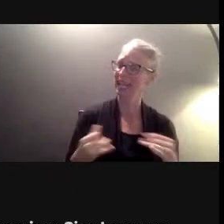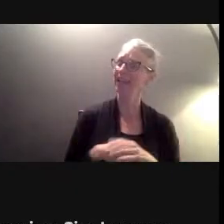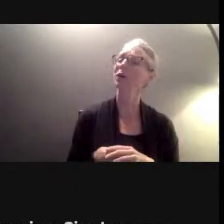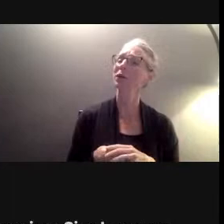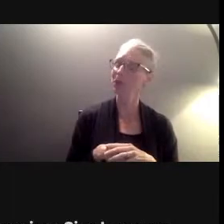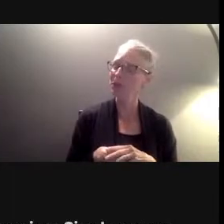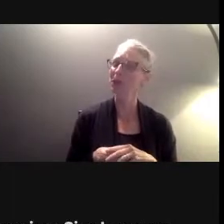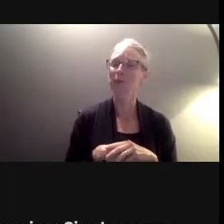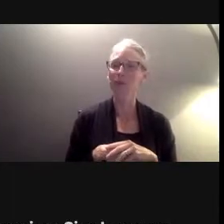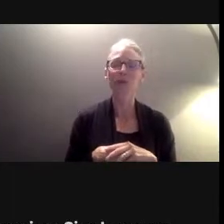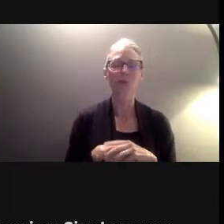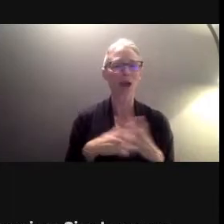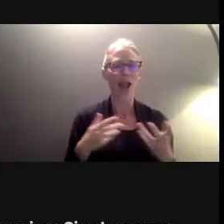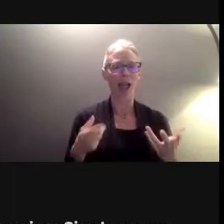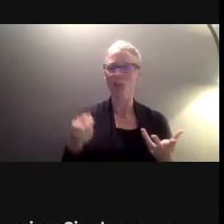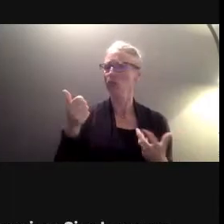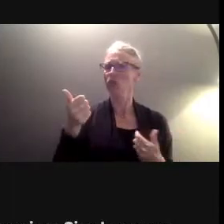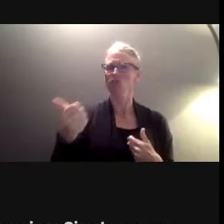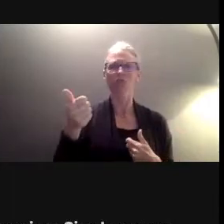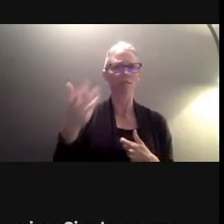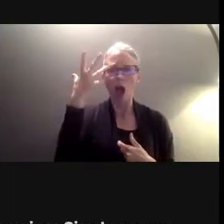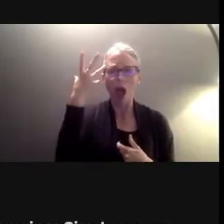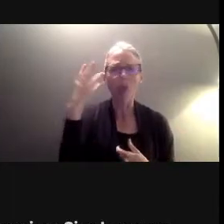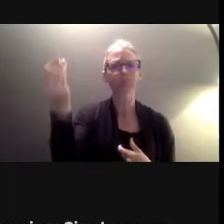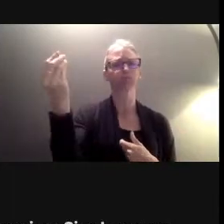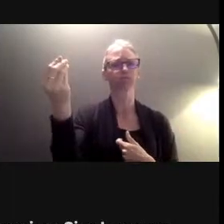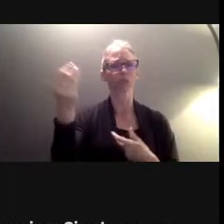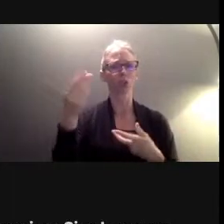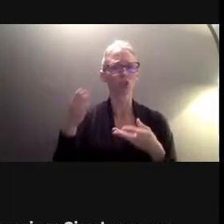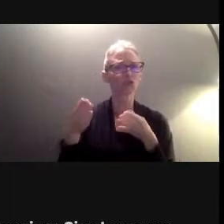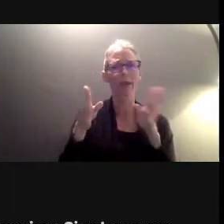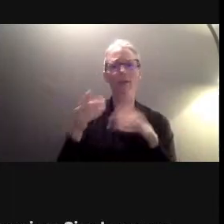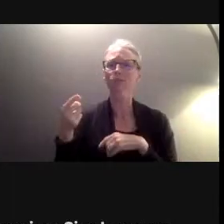you've been able to kind of get back out there on trails.